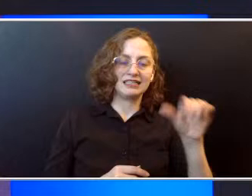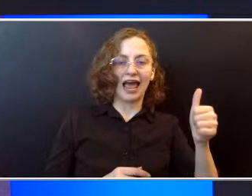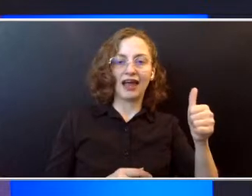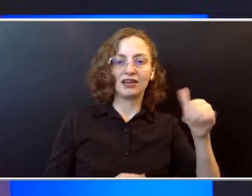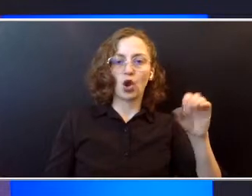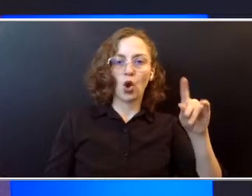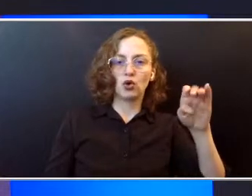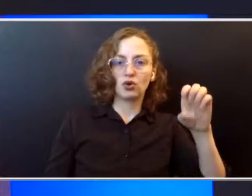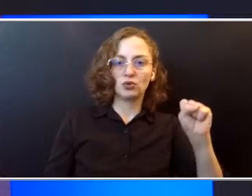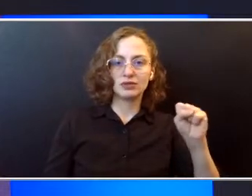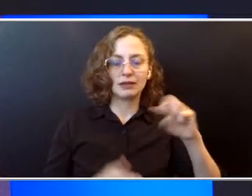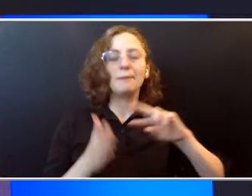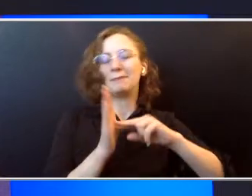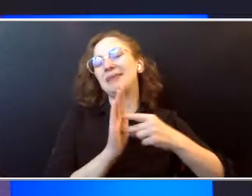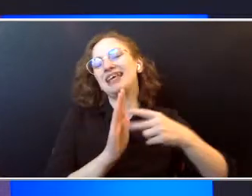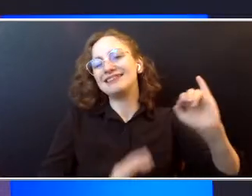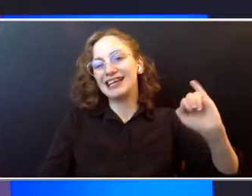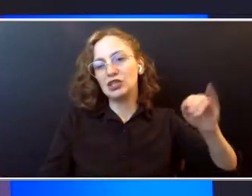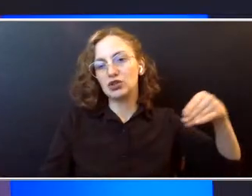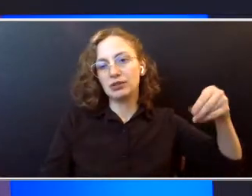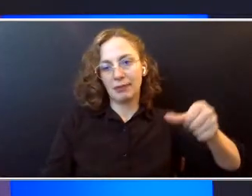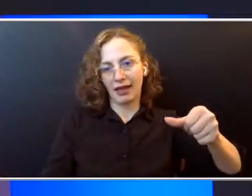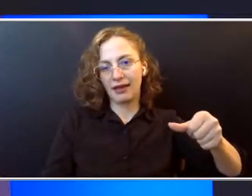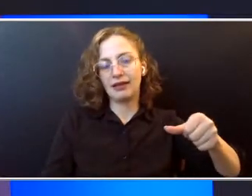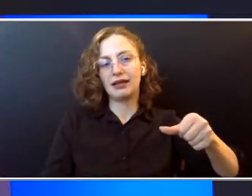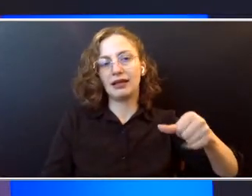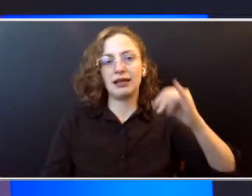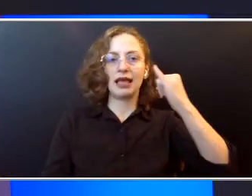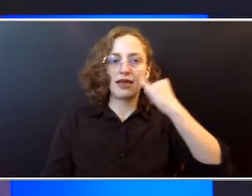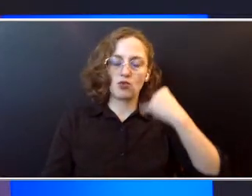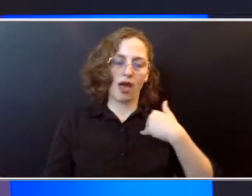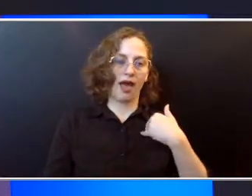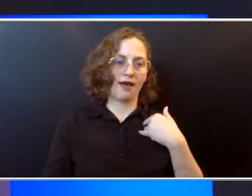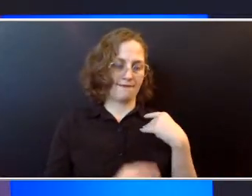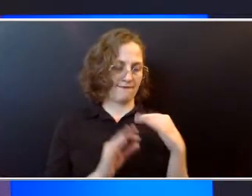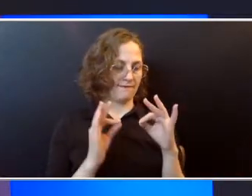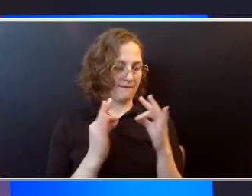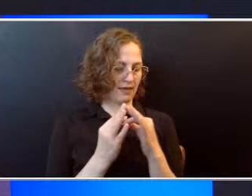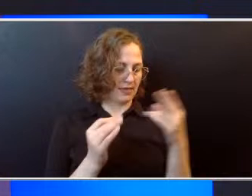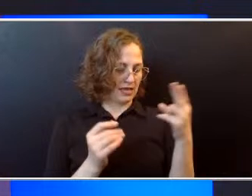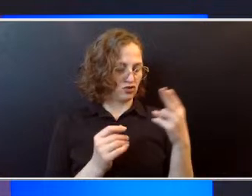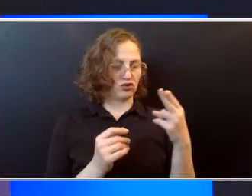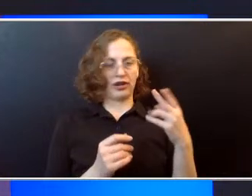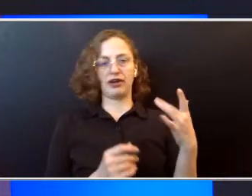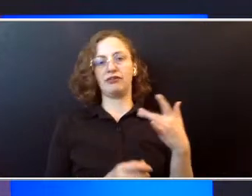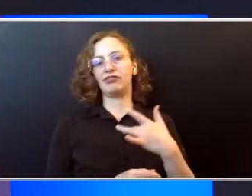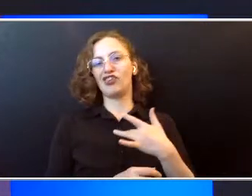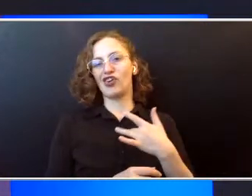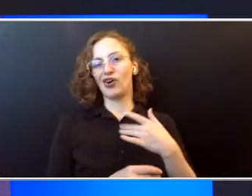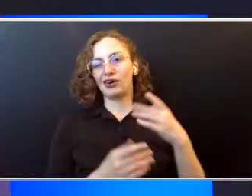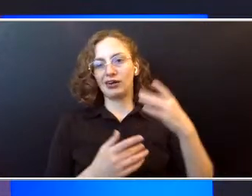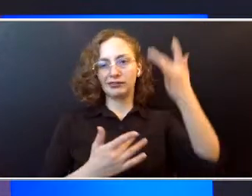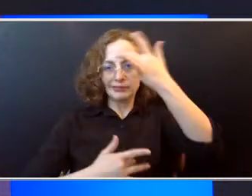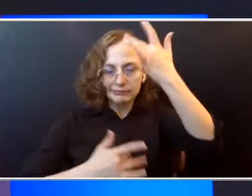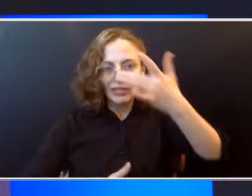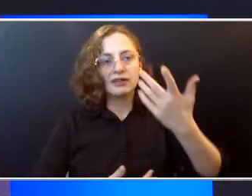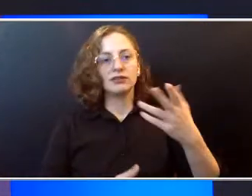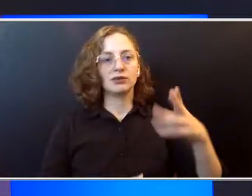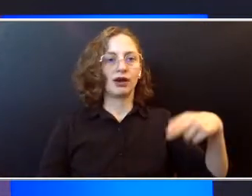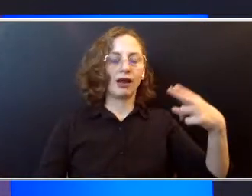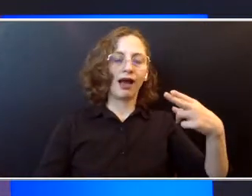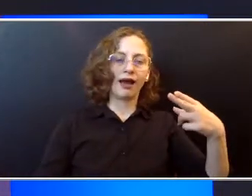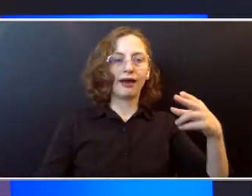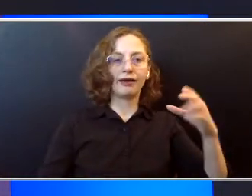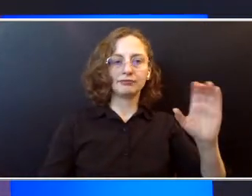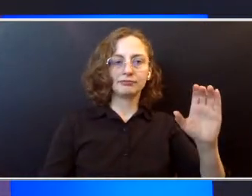based on a code of you having family history of heart disease or family history of high Lp(a). So you're nodding your head yes. You get people tested for